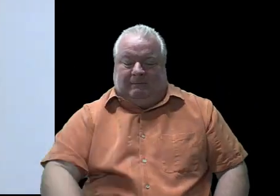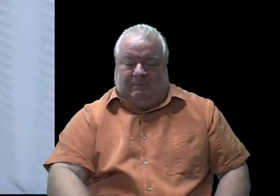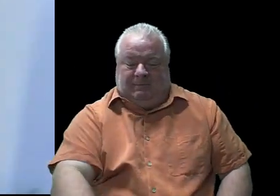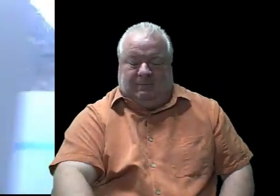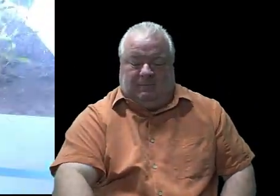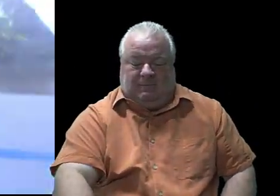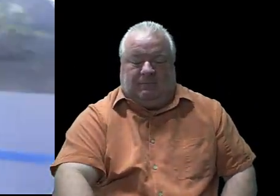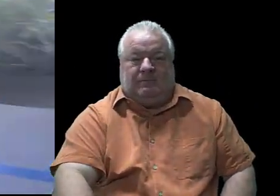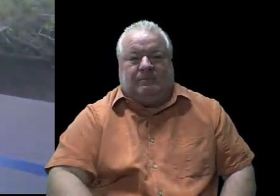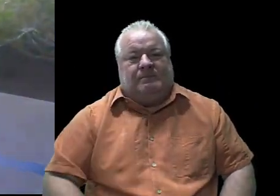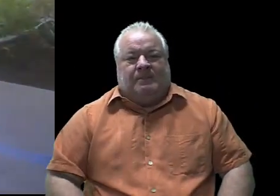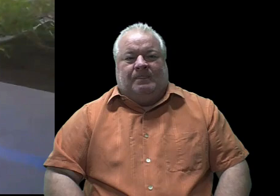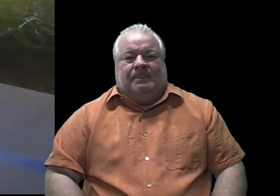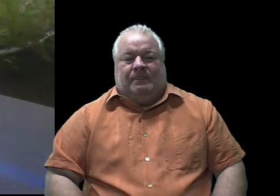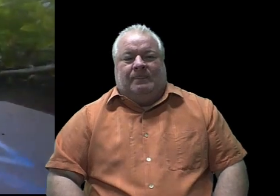go.